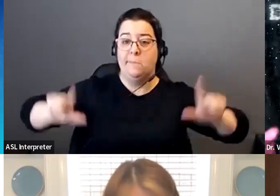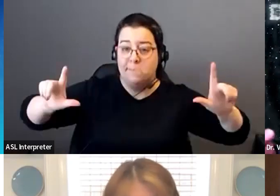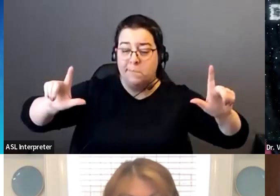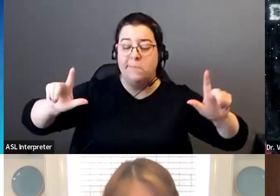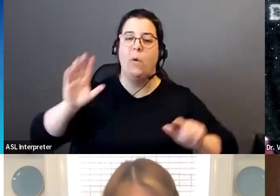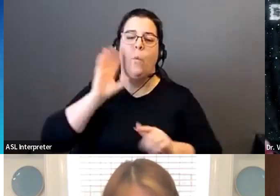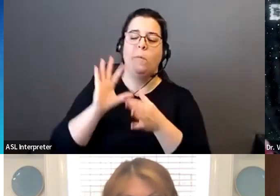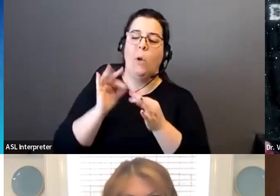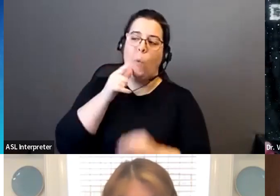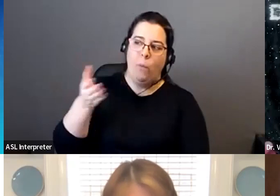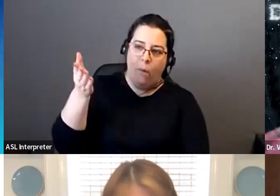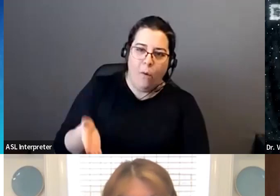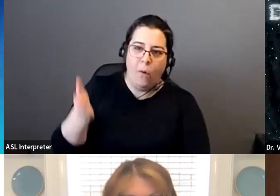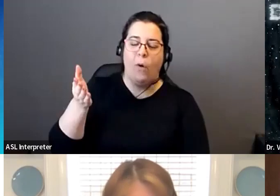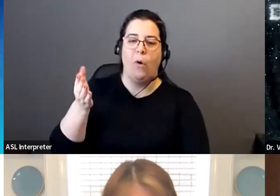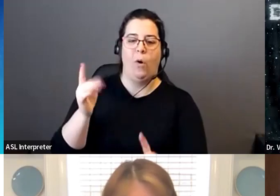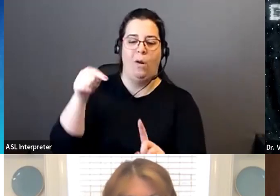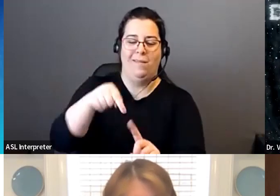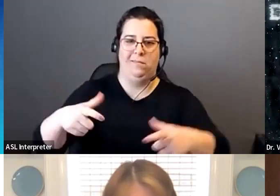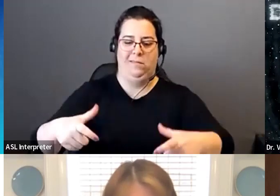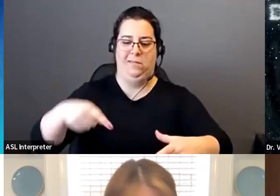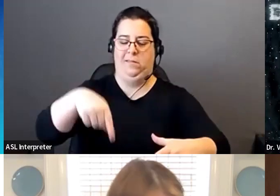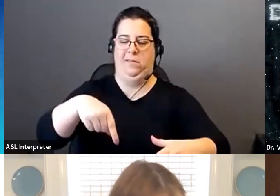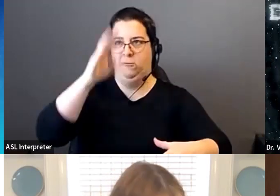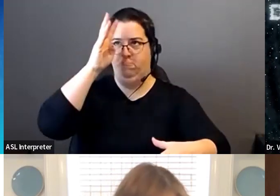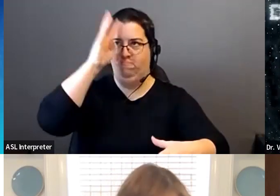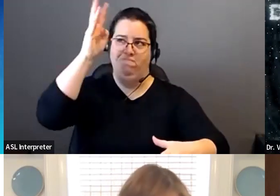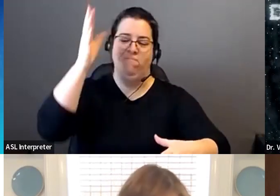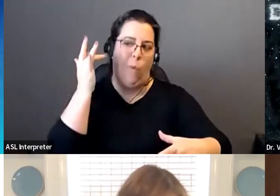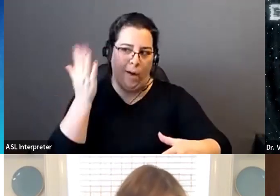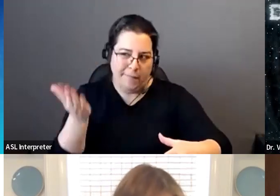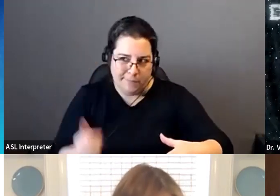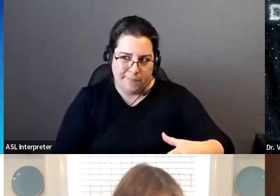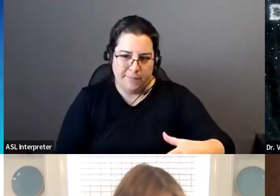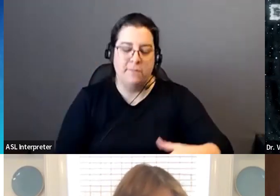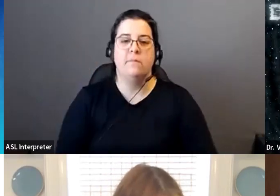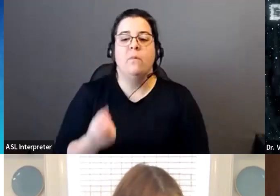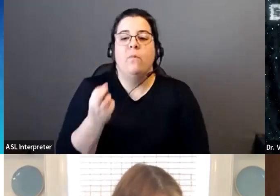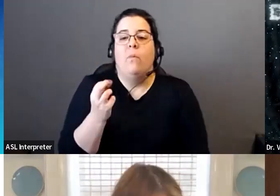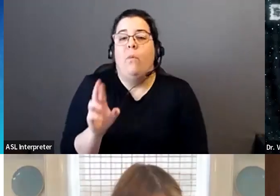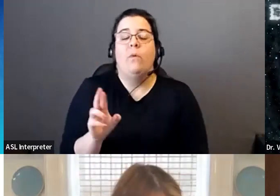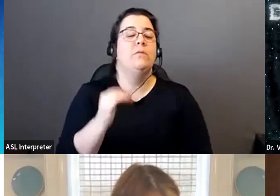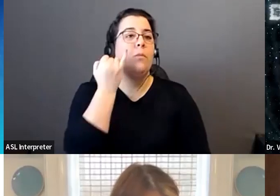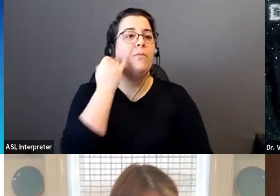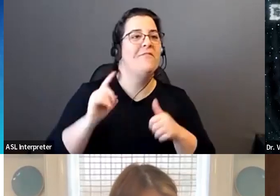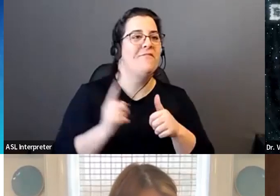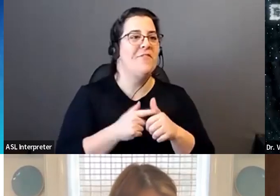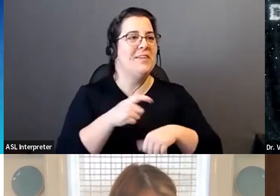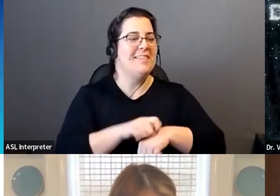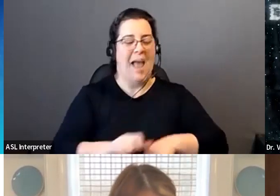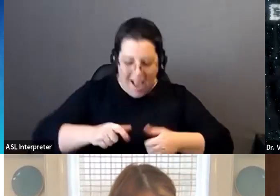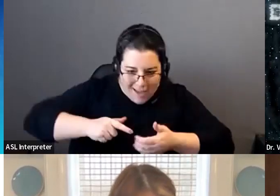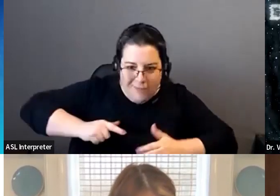this dish became a reality. Another question I would say is, what was it like preparing this dish for the first time? Who ate it